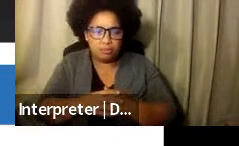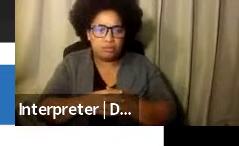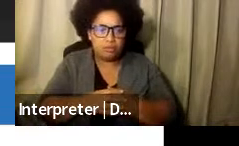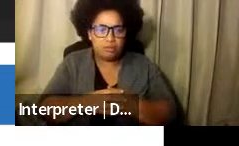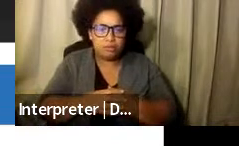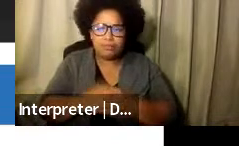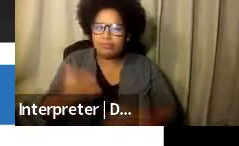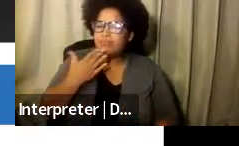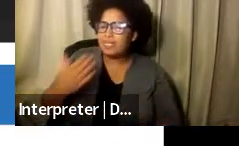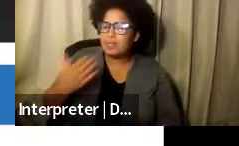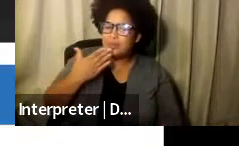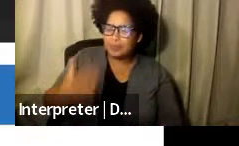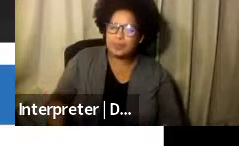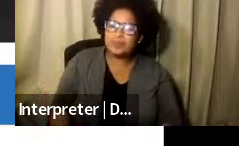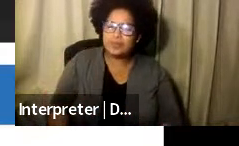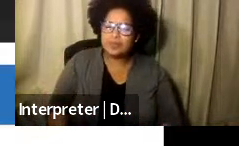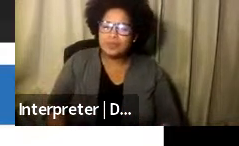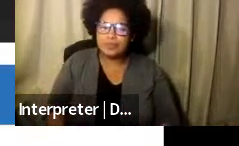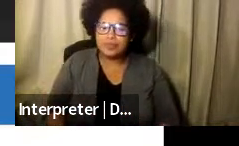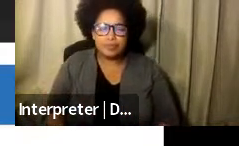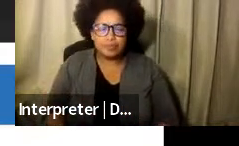Great, thank you.